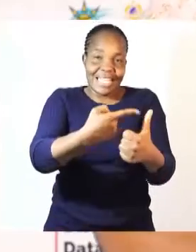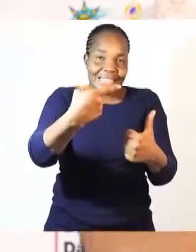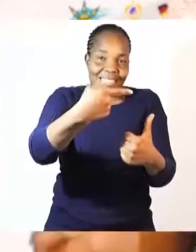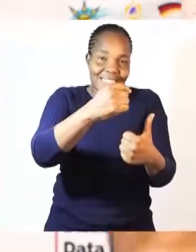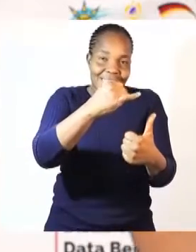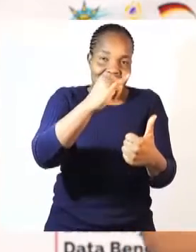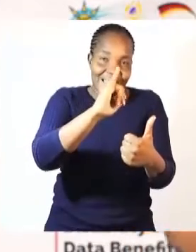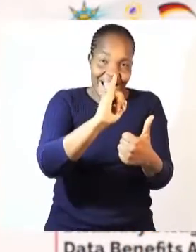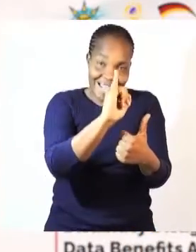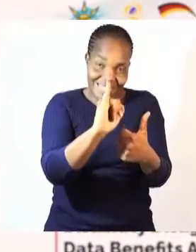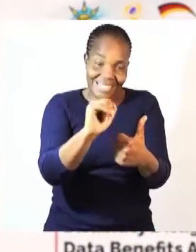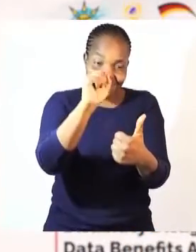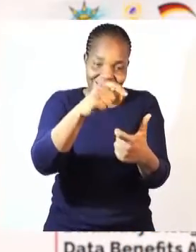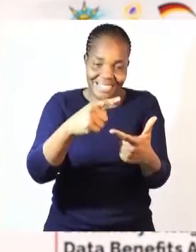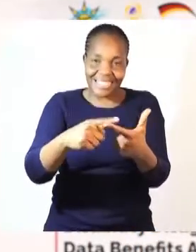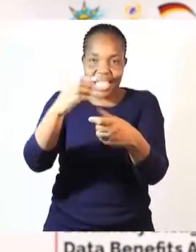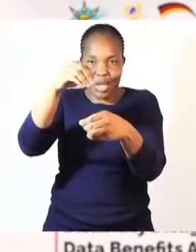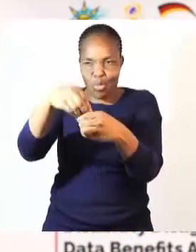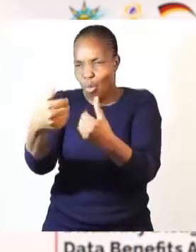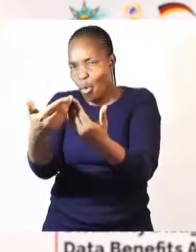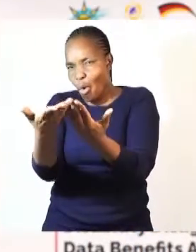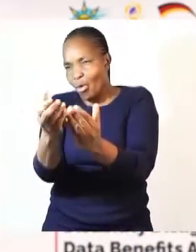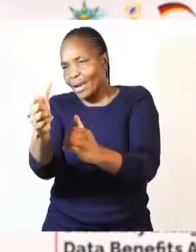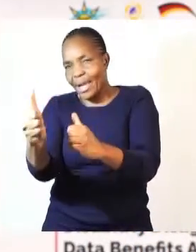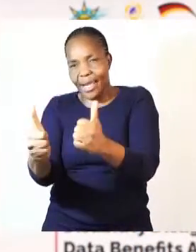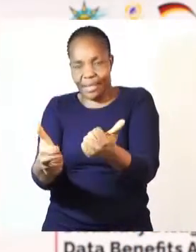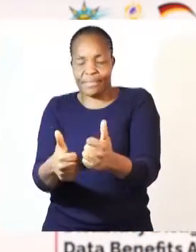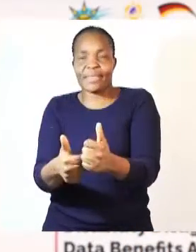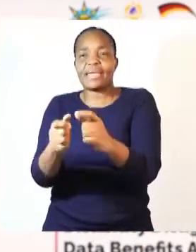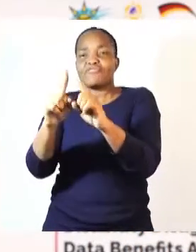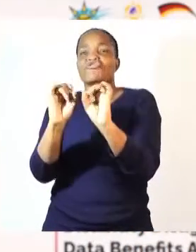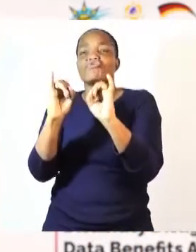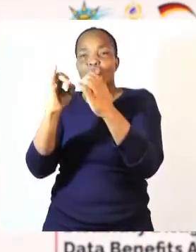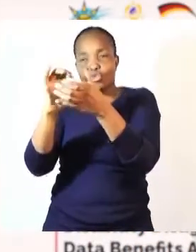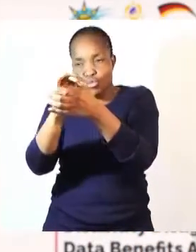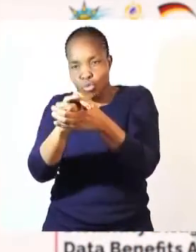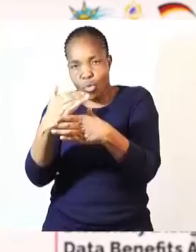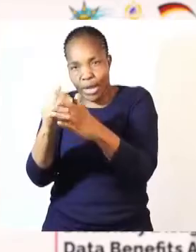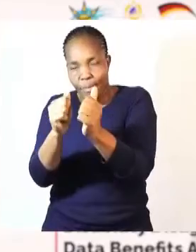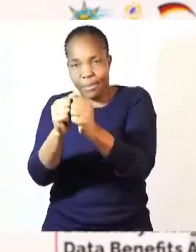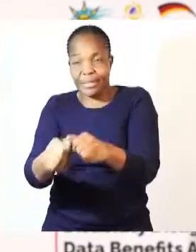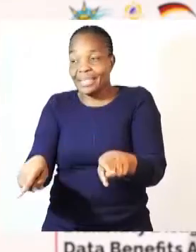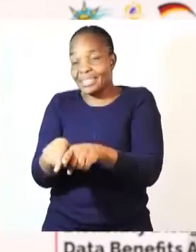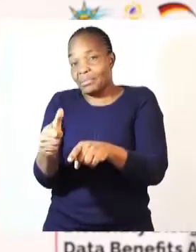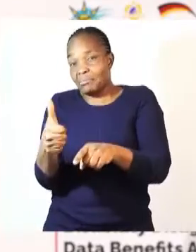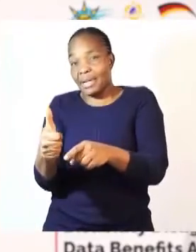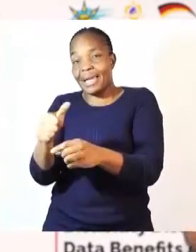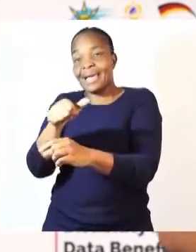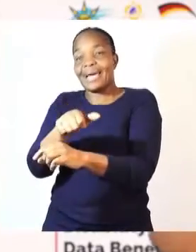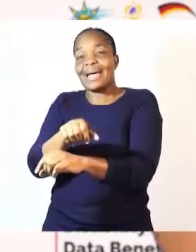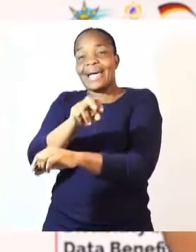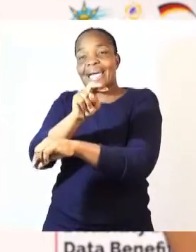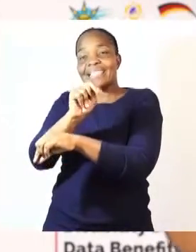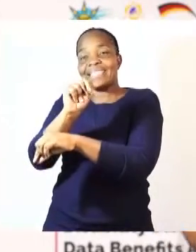want also to include everyone, also implementing partners, the Disability Council and